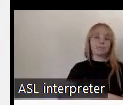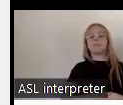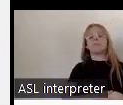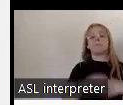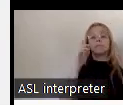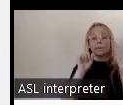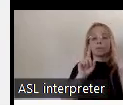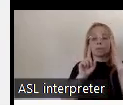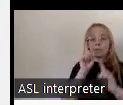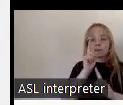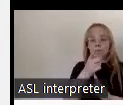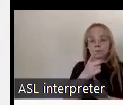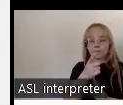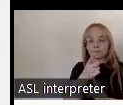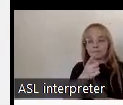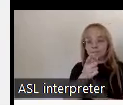just one moment.